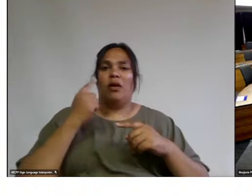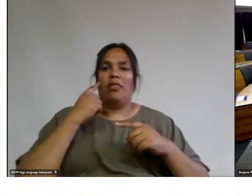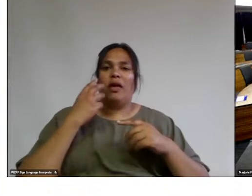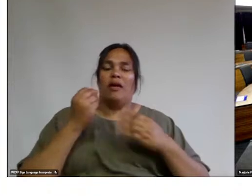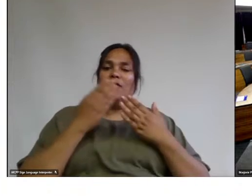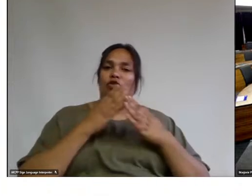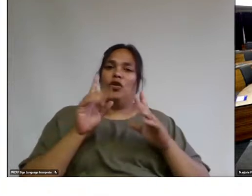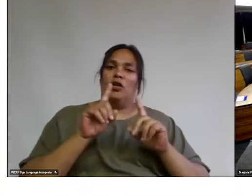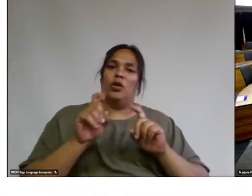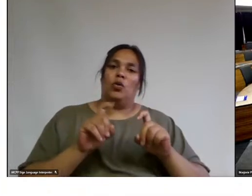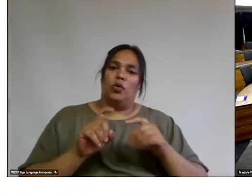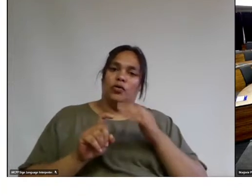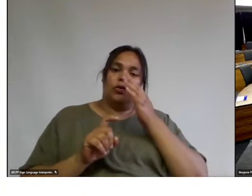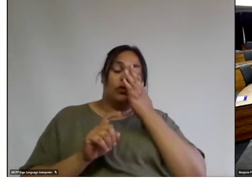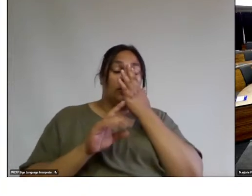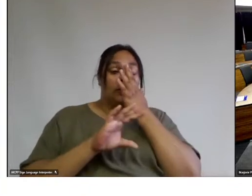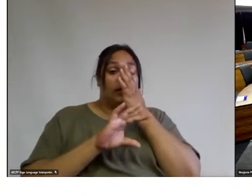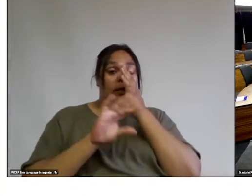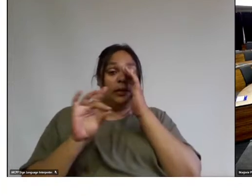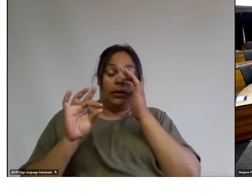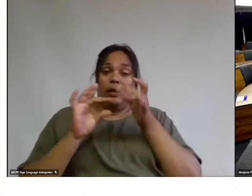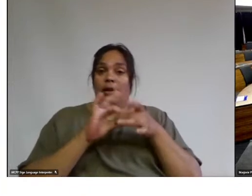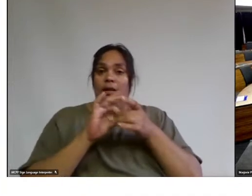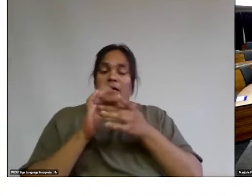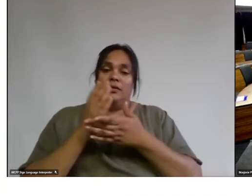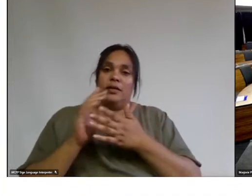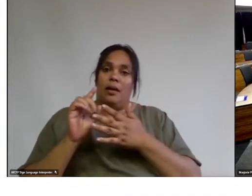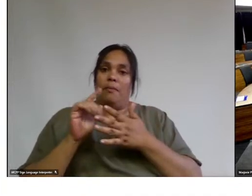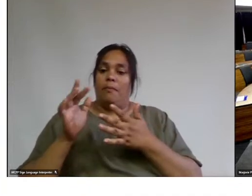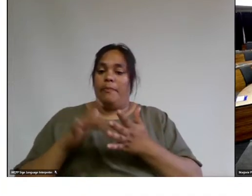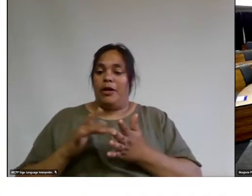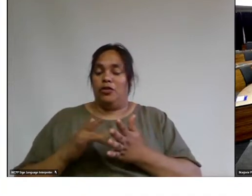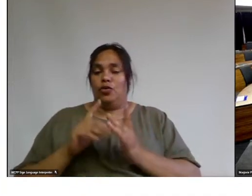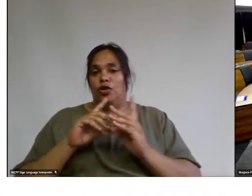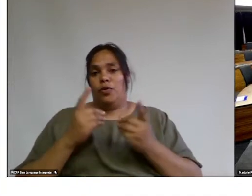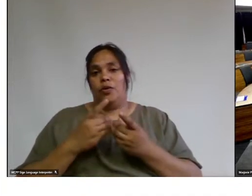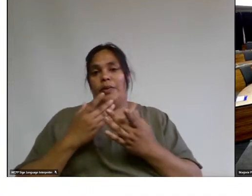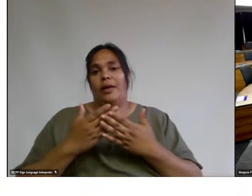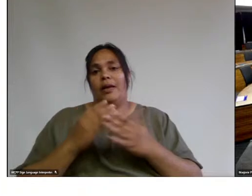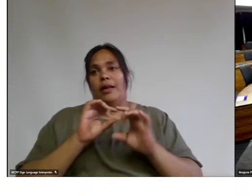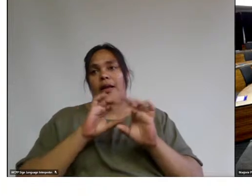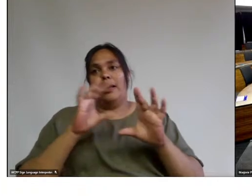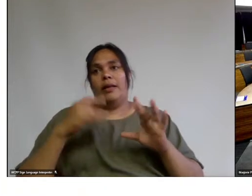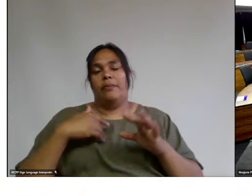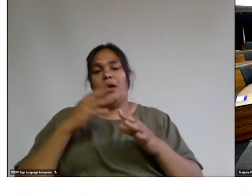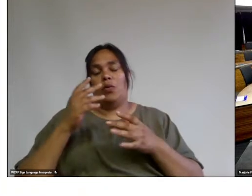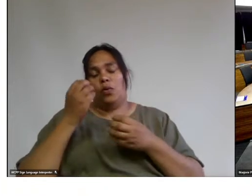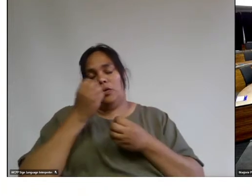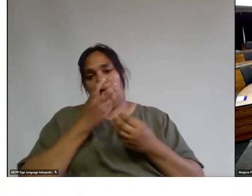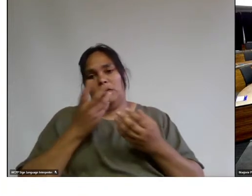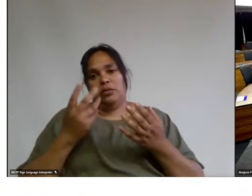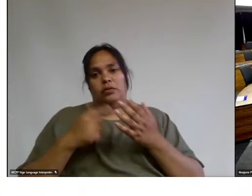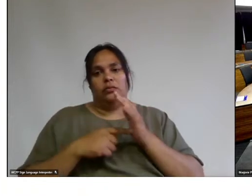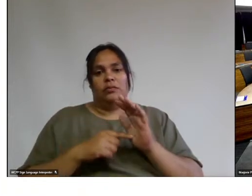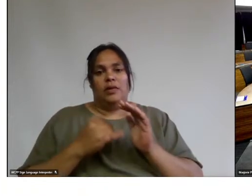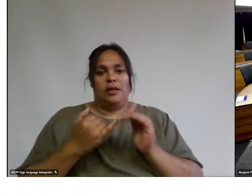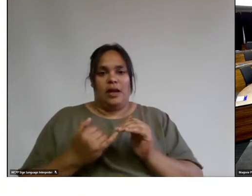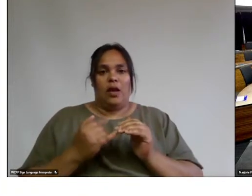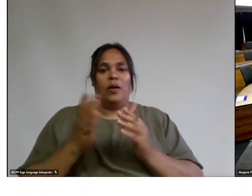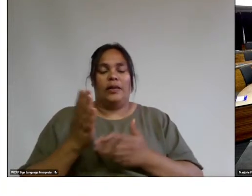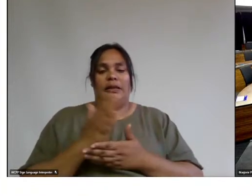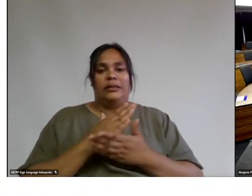general questions which links to some pages which the department can clarify. I will indicate those pages, and then